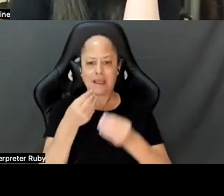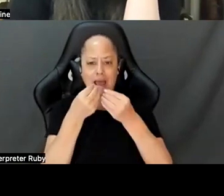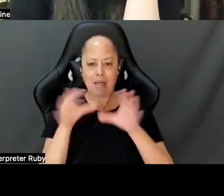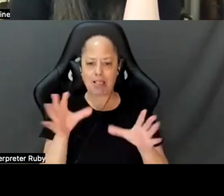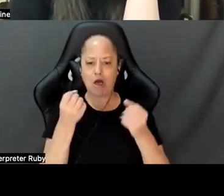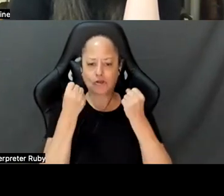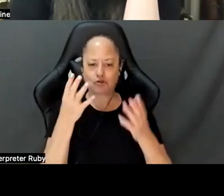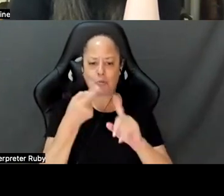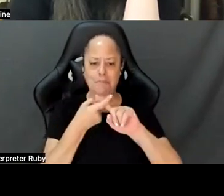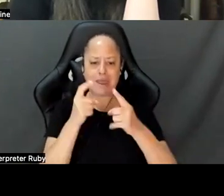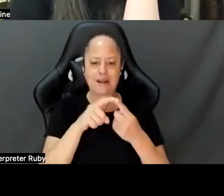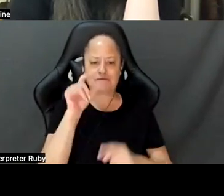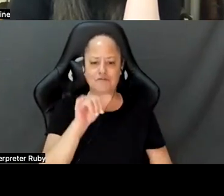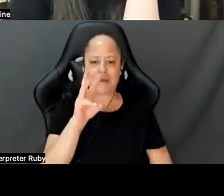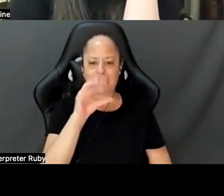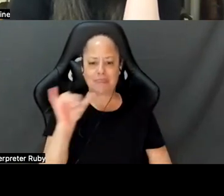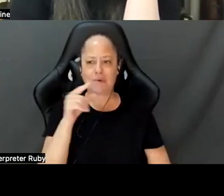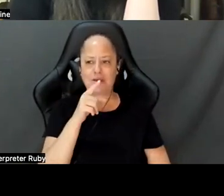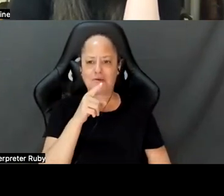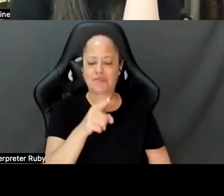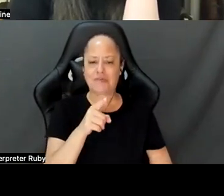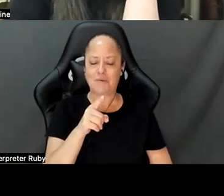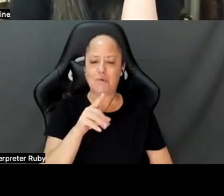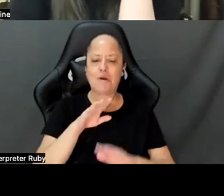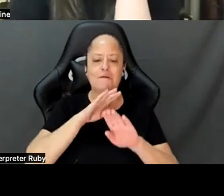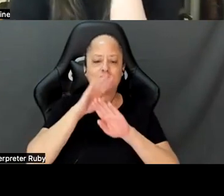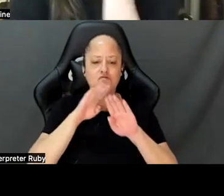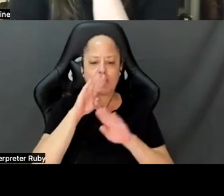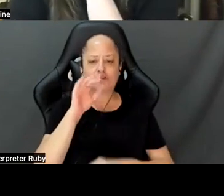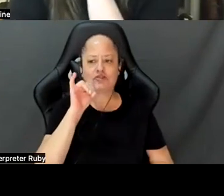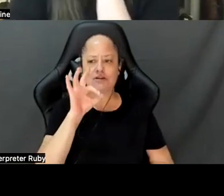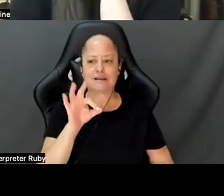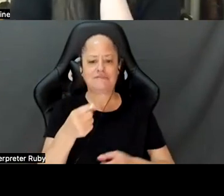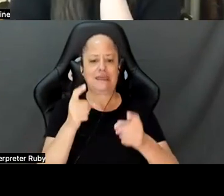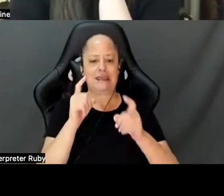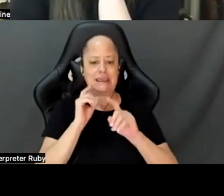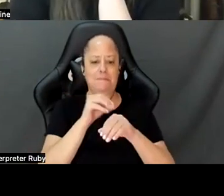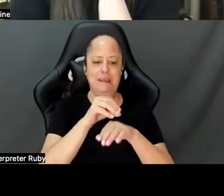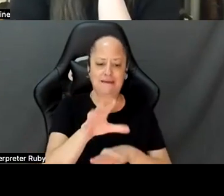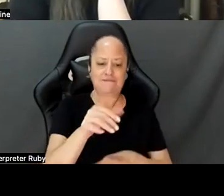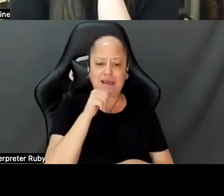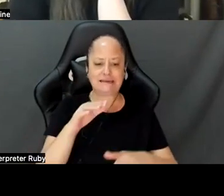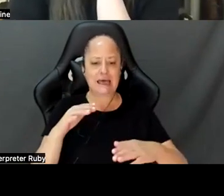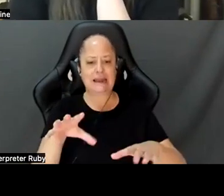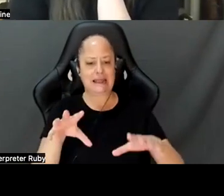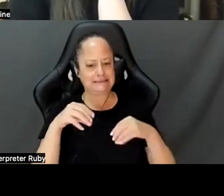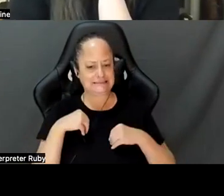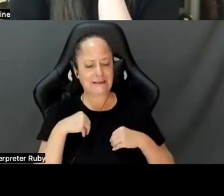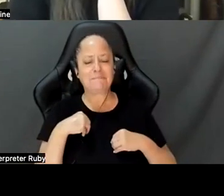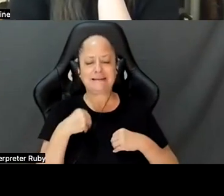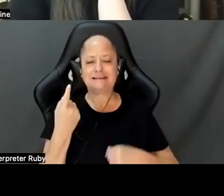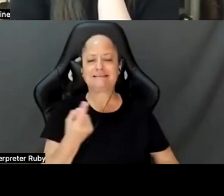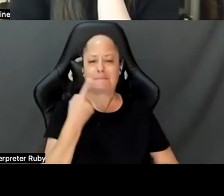friends that way because they were just like, they'd get frustrated if I gave me advice and I didn't take it or something. And it was